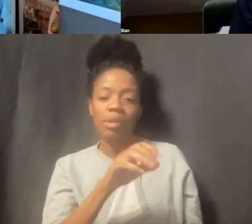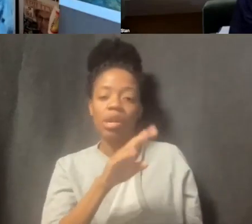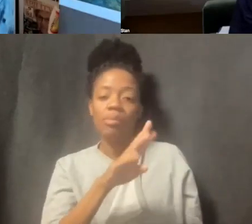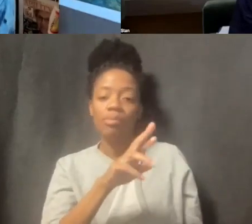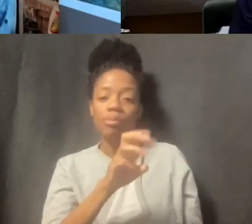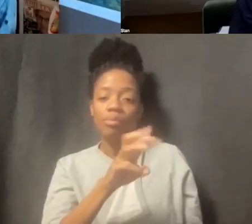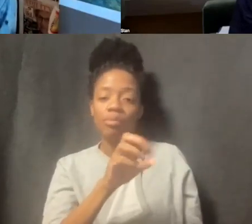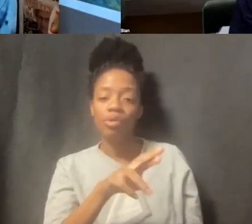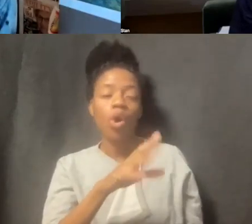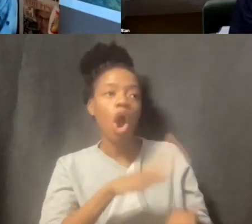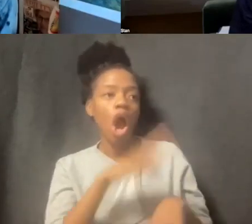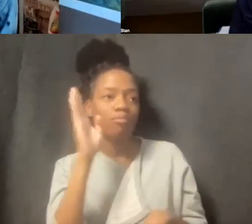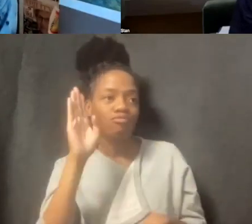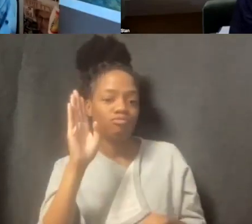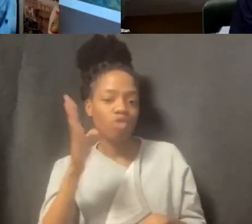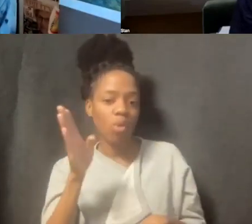she's still around there.